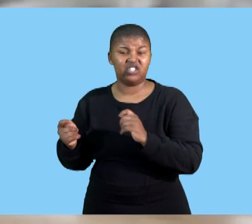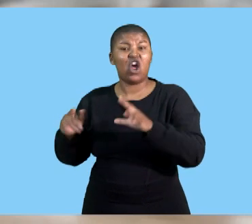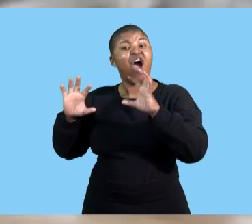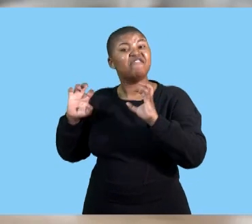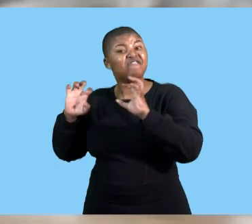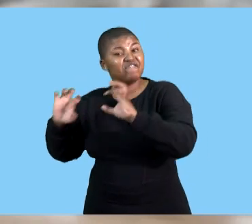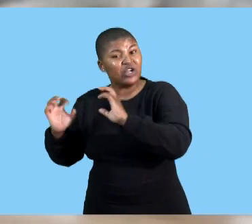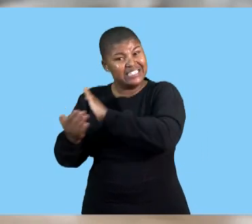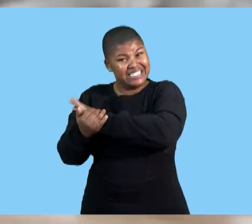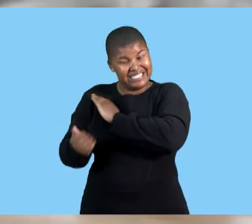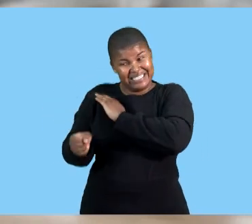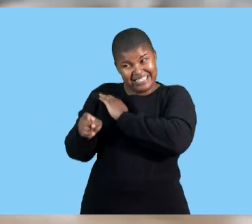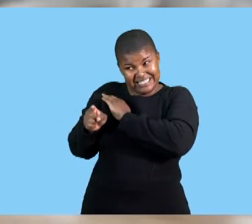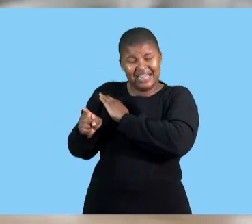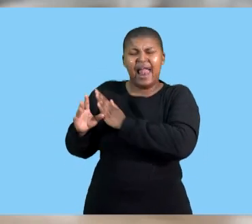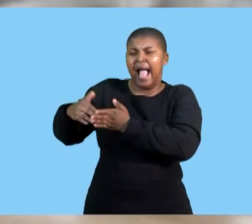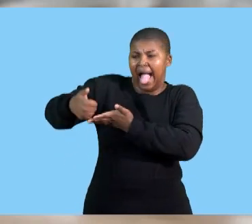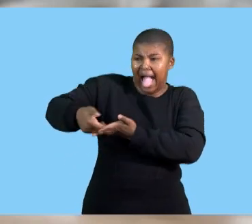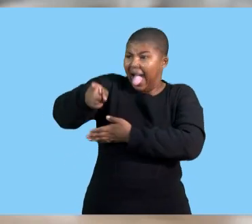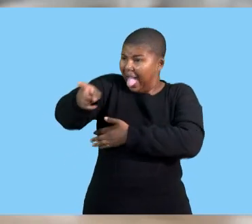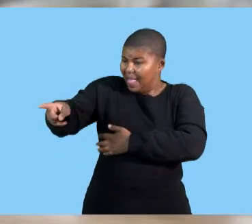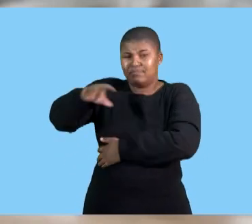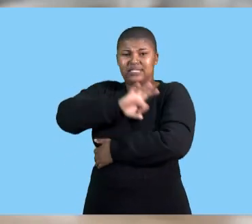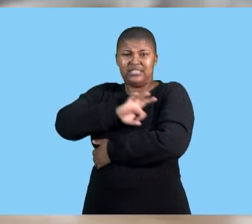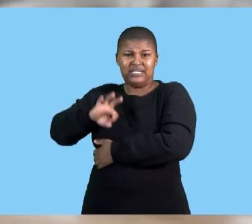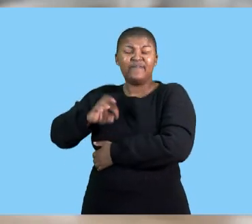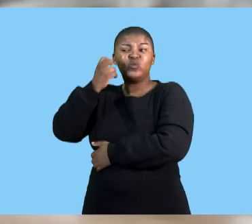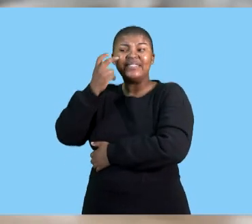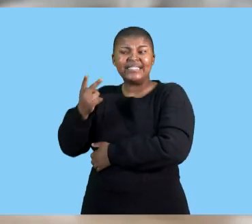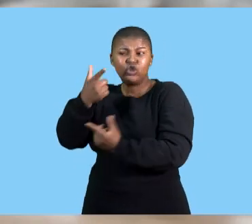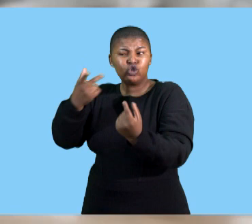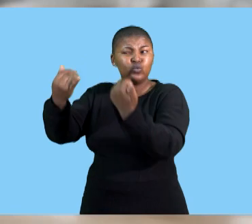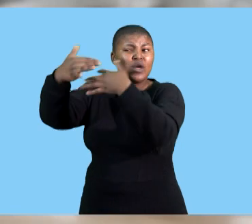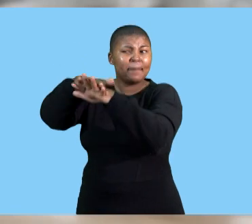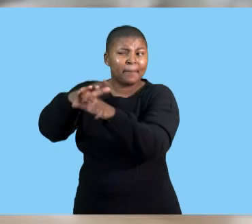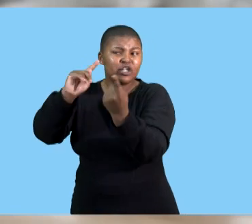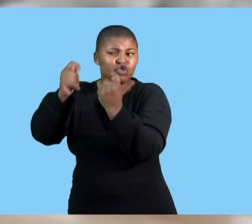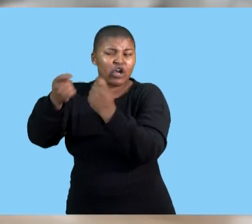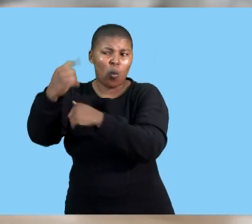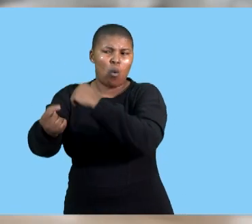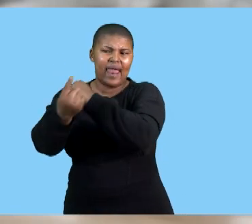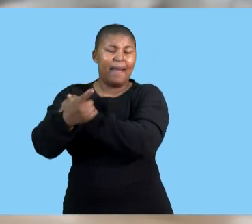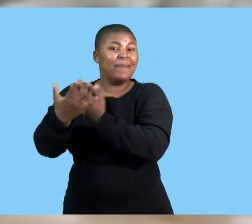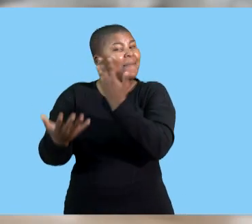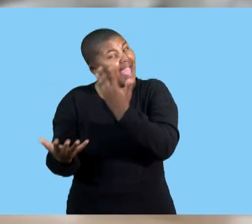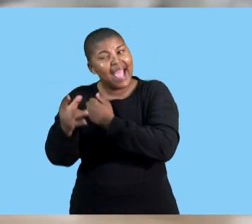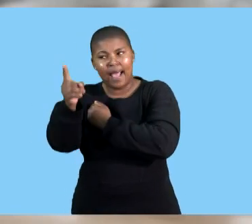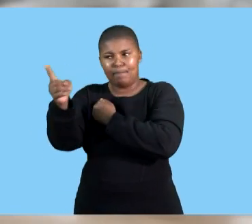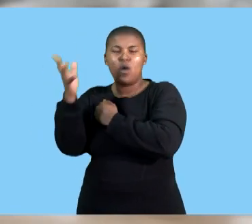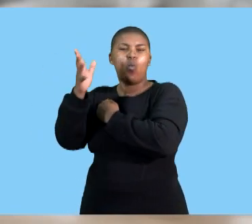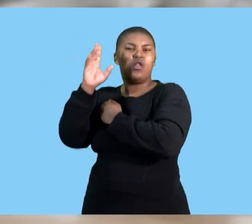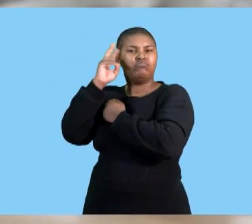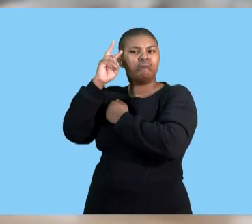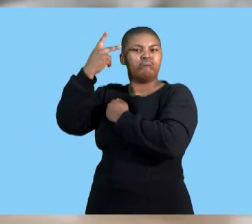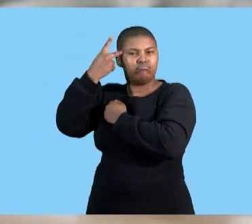to help them to see the advantages of implementing the solution. And then they might be prompted to change